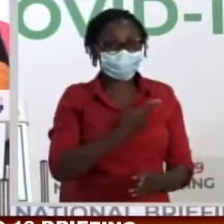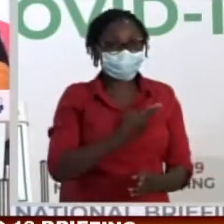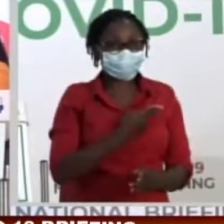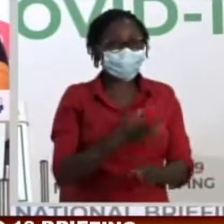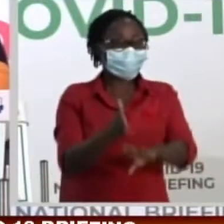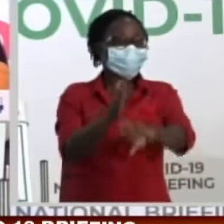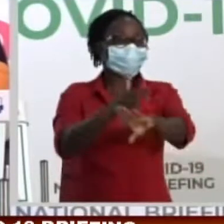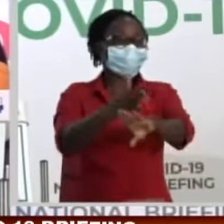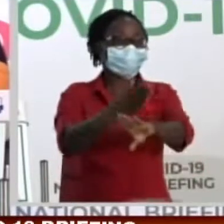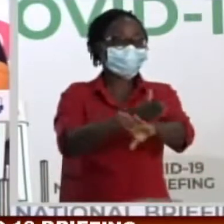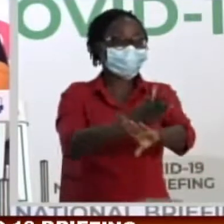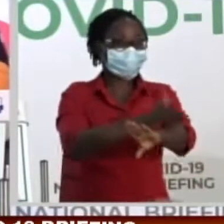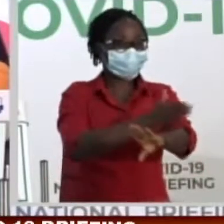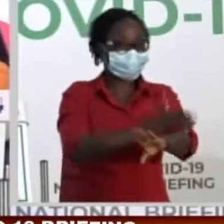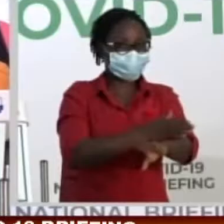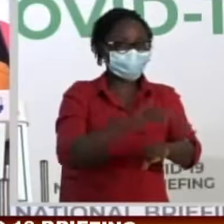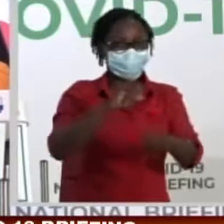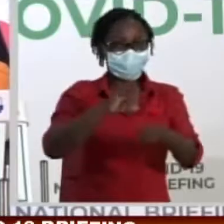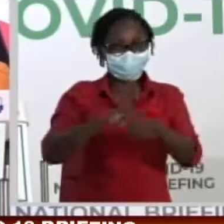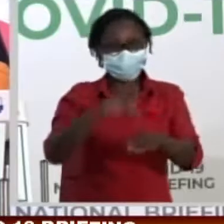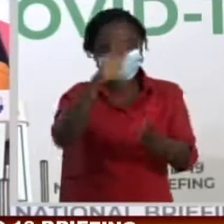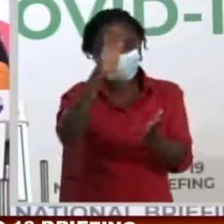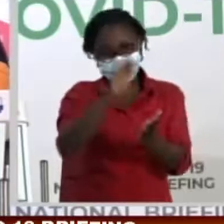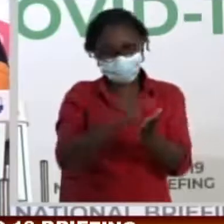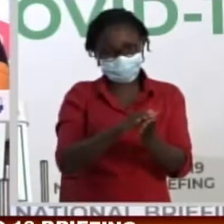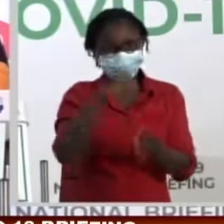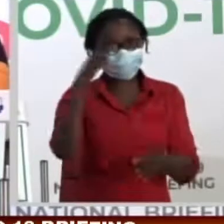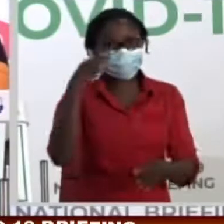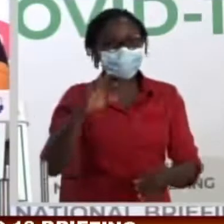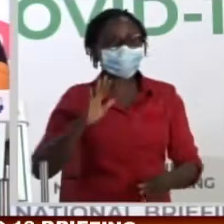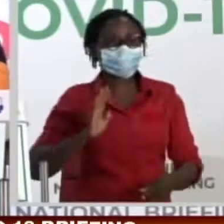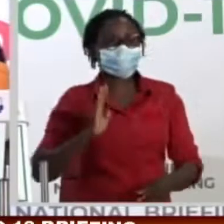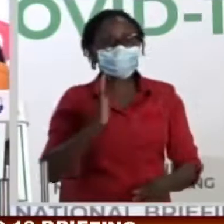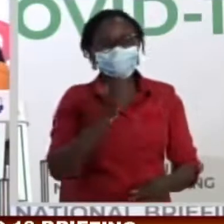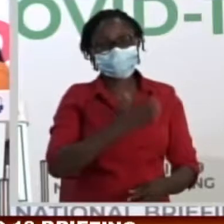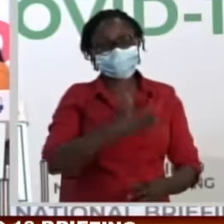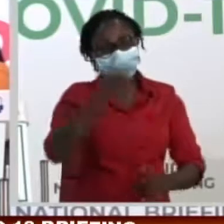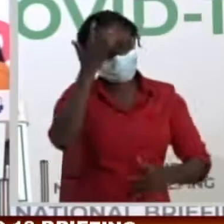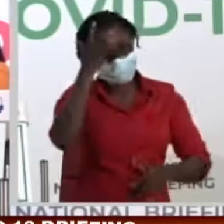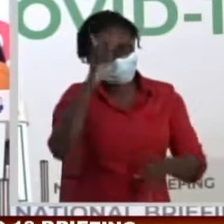and desist from actions capable of undermining our successes.